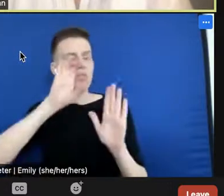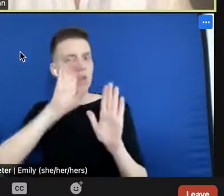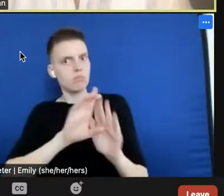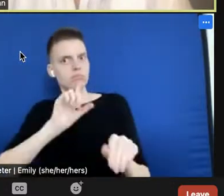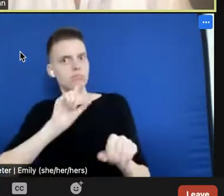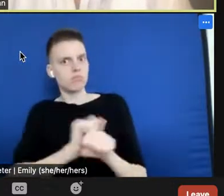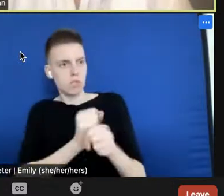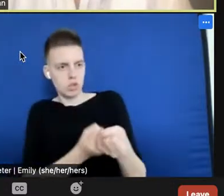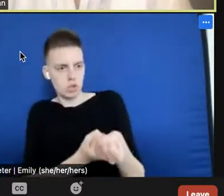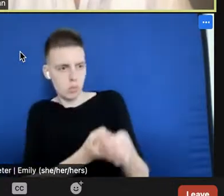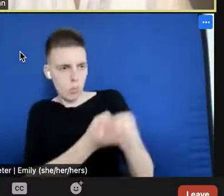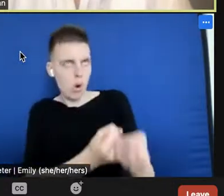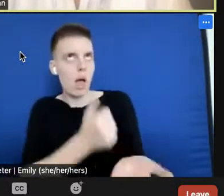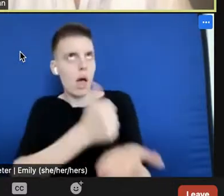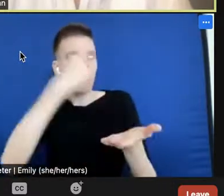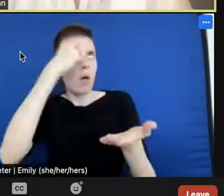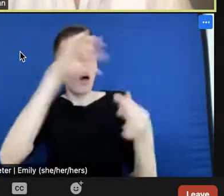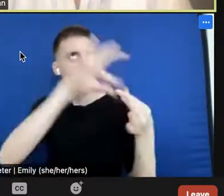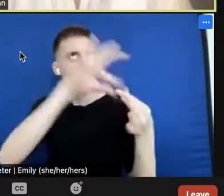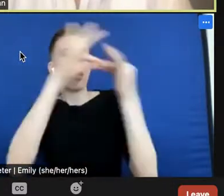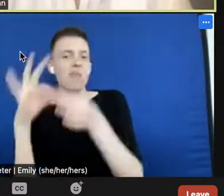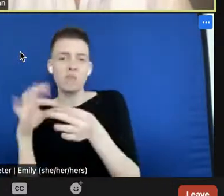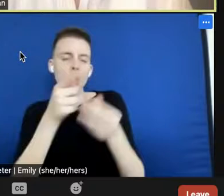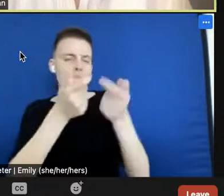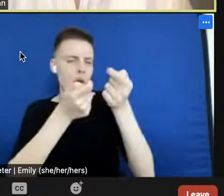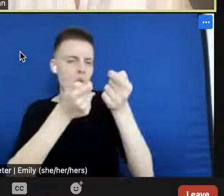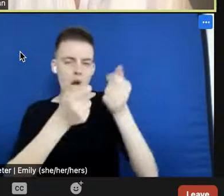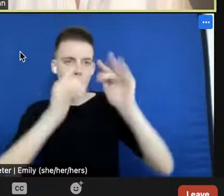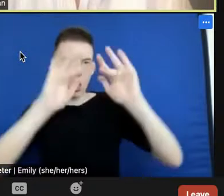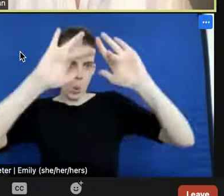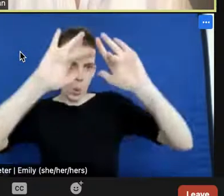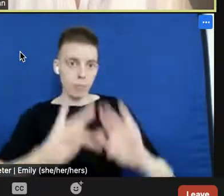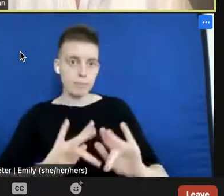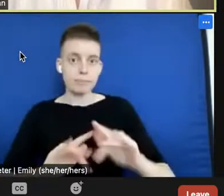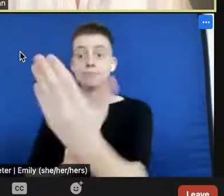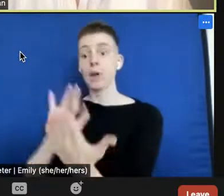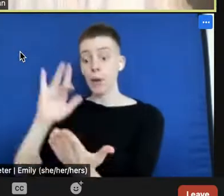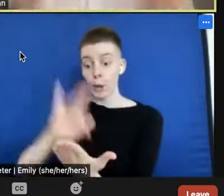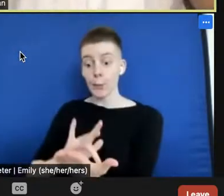way. And she took every image off. He's basically looking at a blank